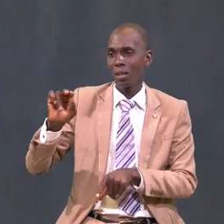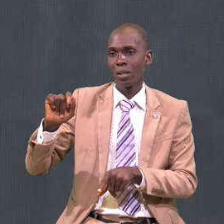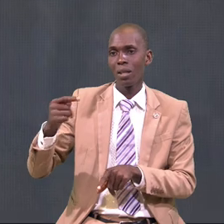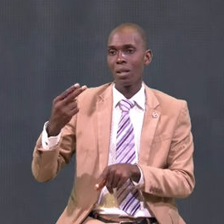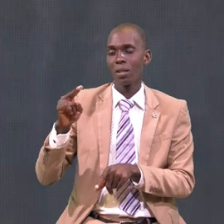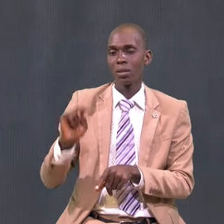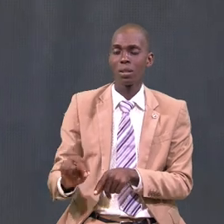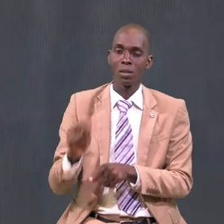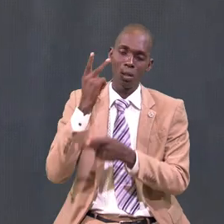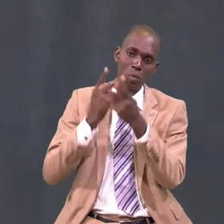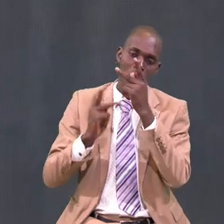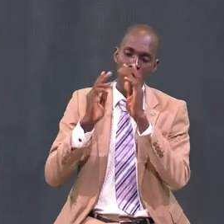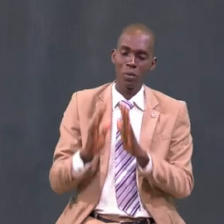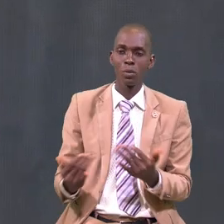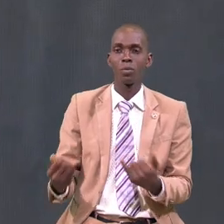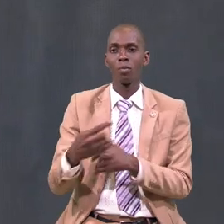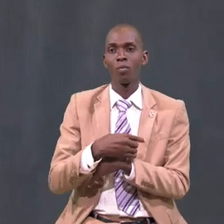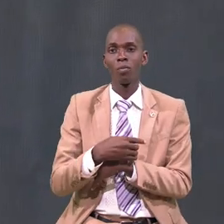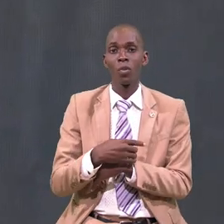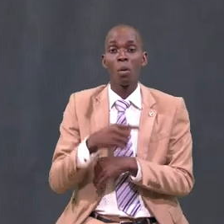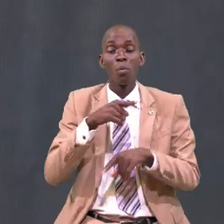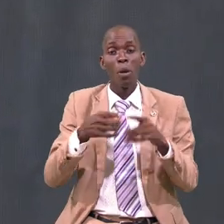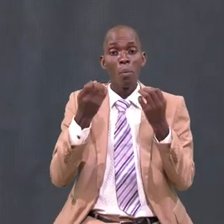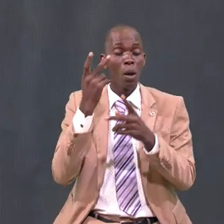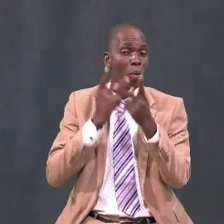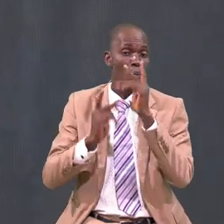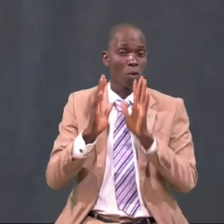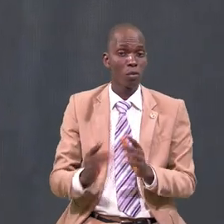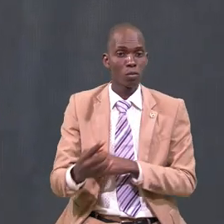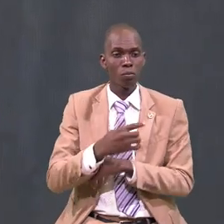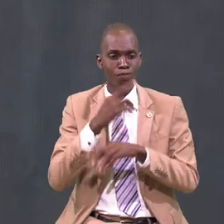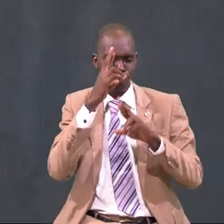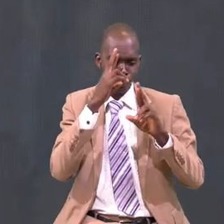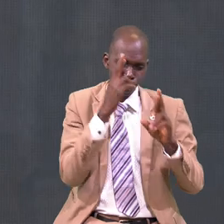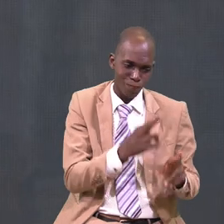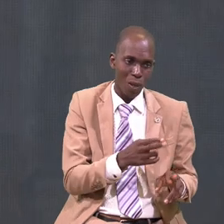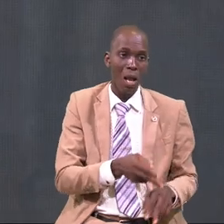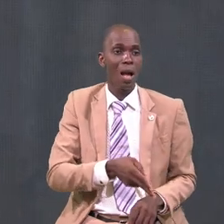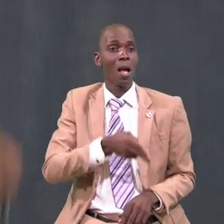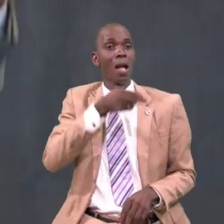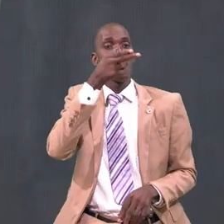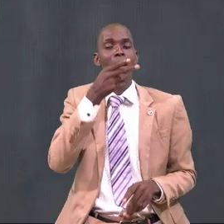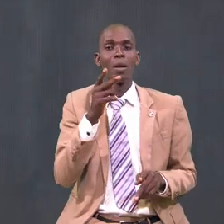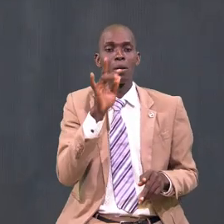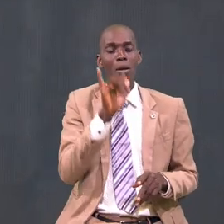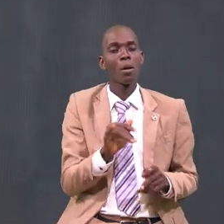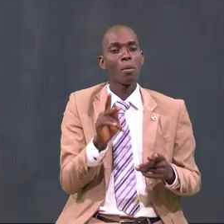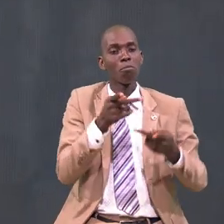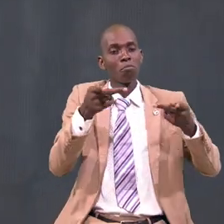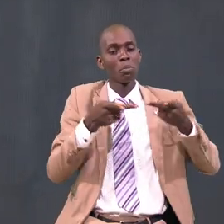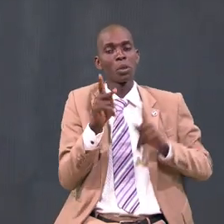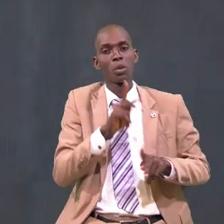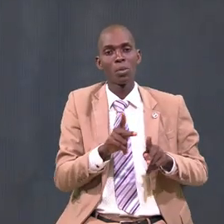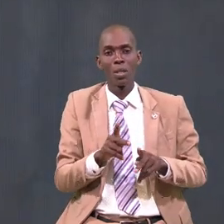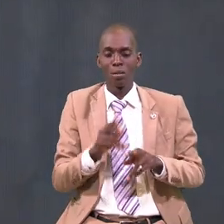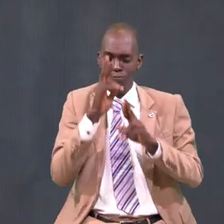They respect highly placed people. They respect father in the Lord, mother in the